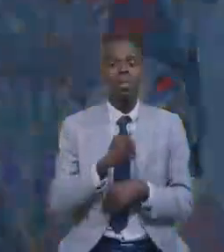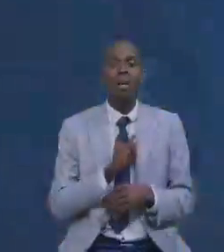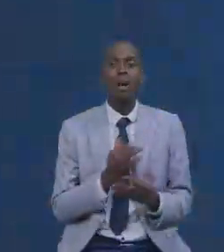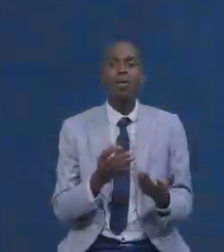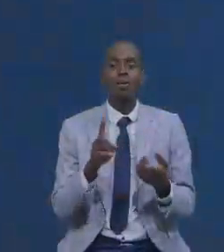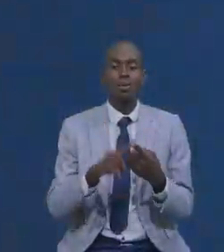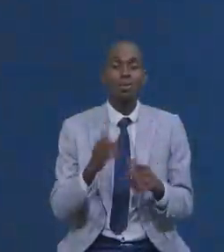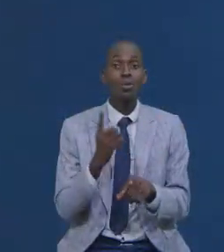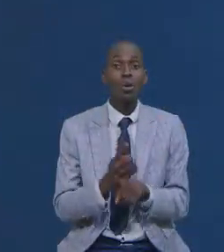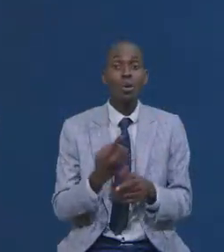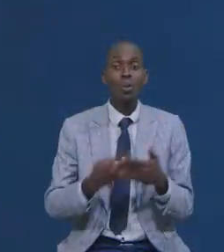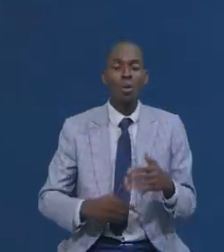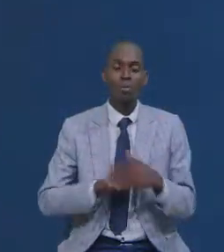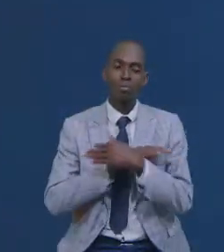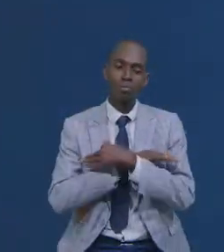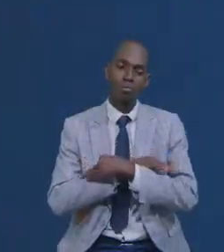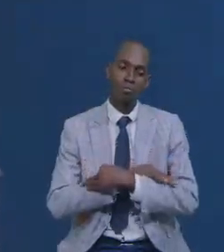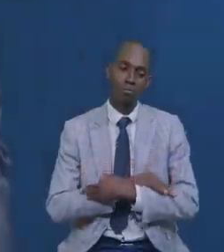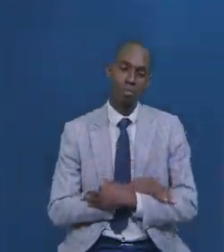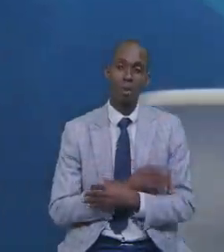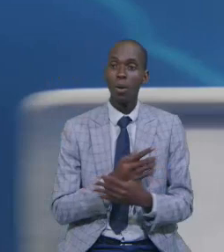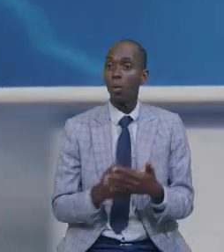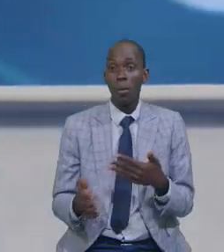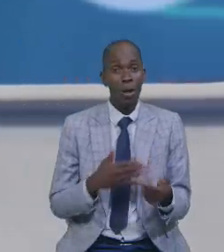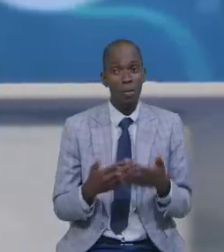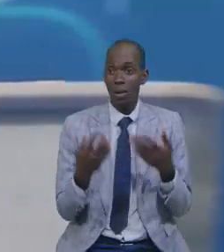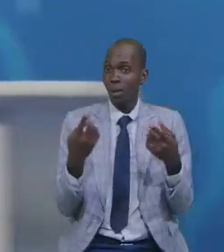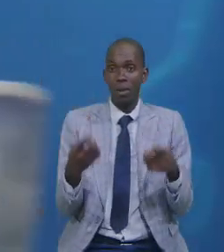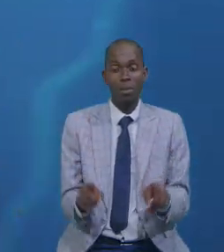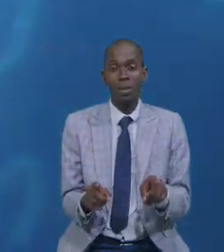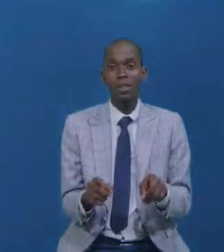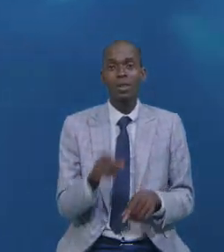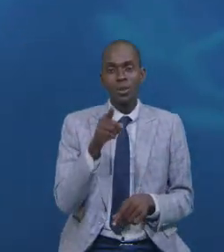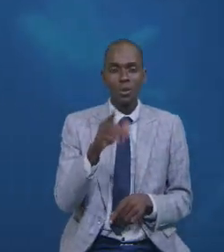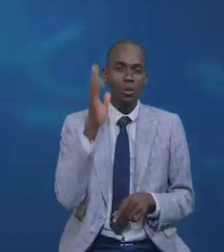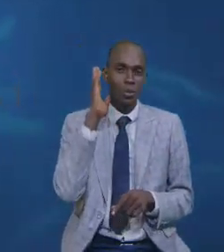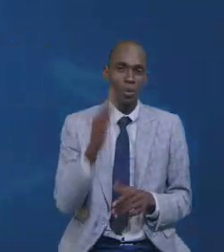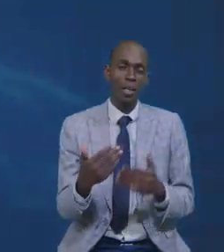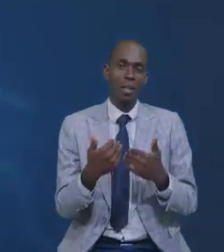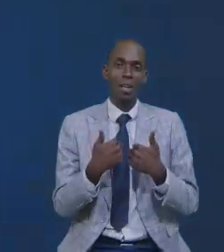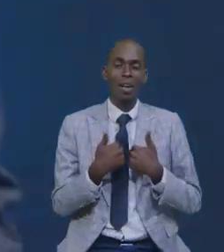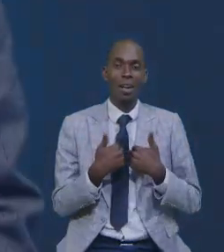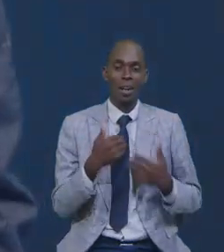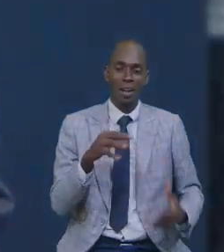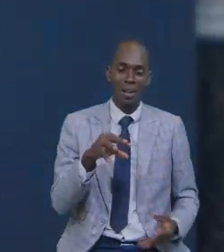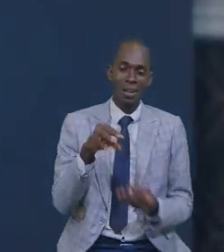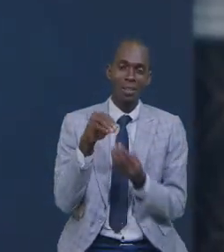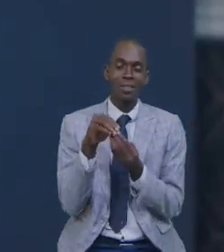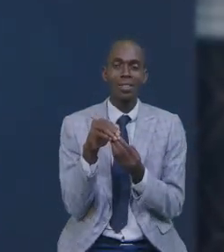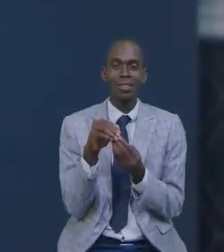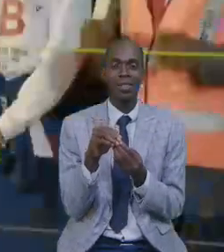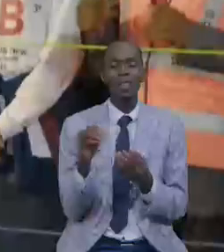relax. Whatever happens, you are going to have additional